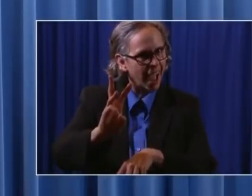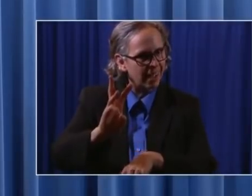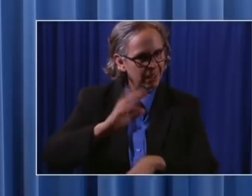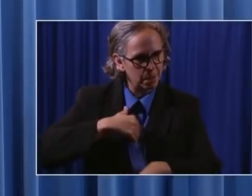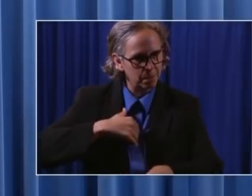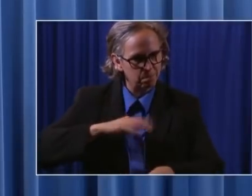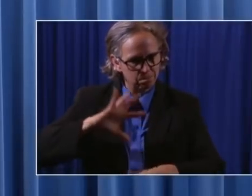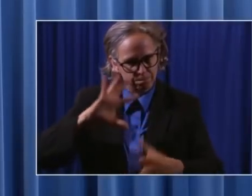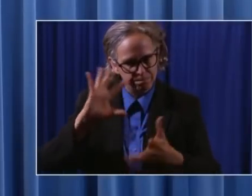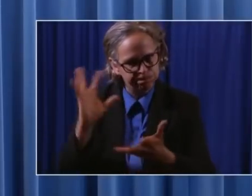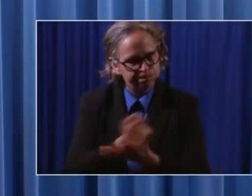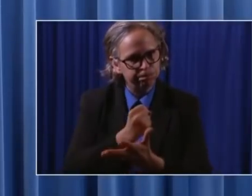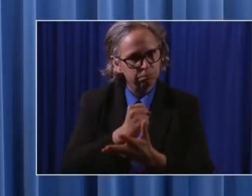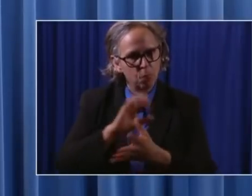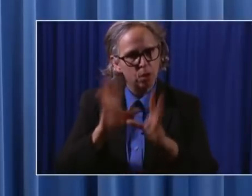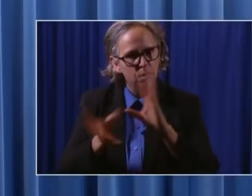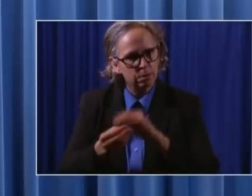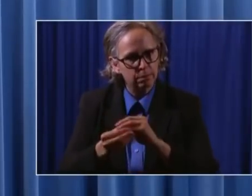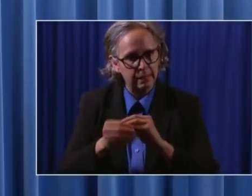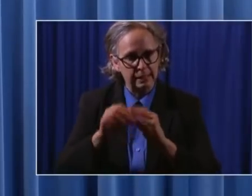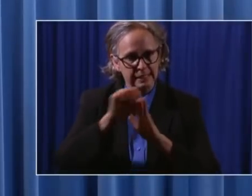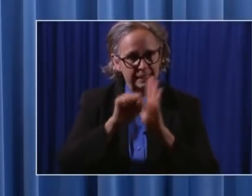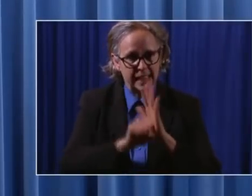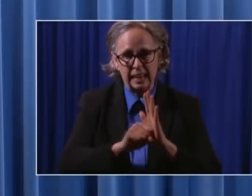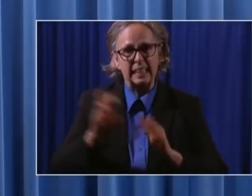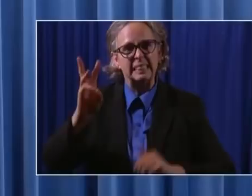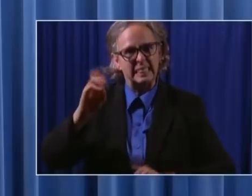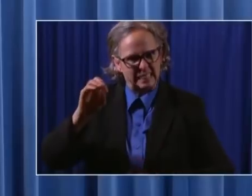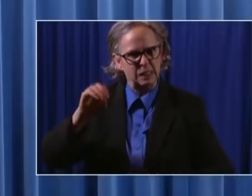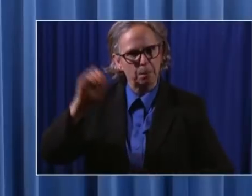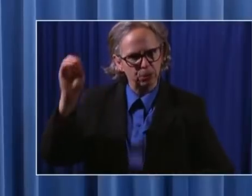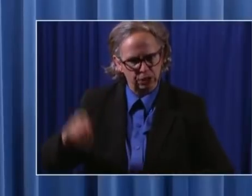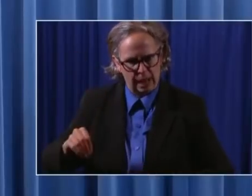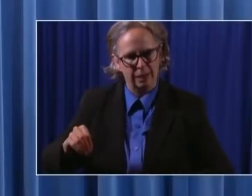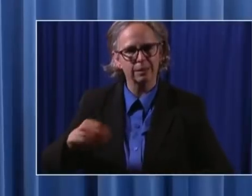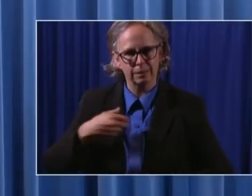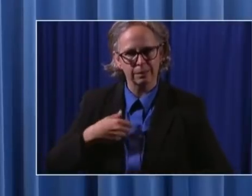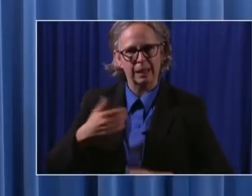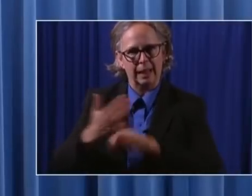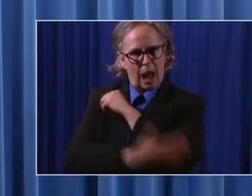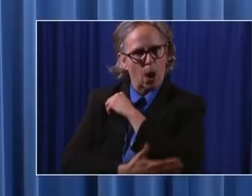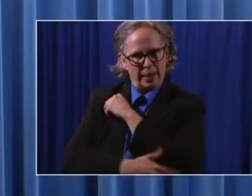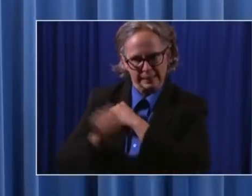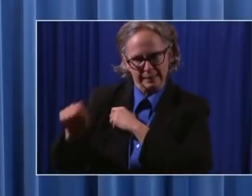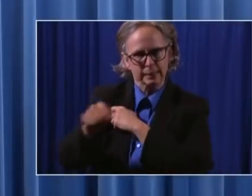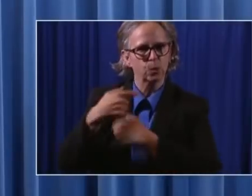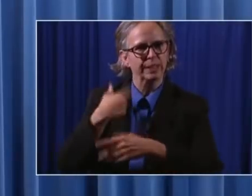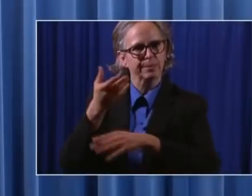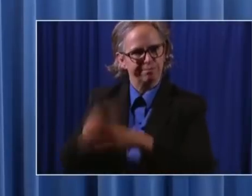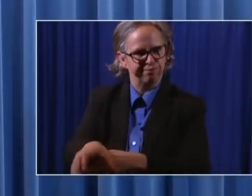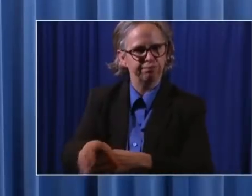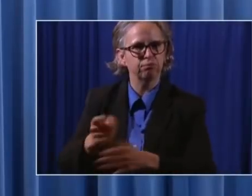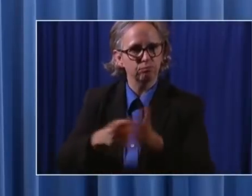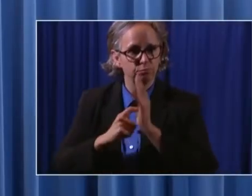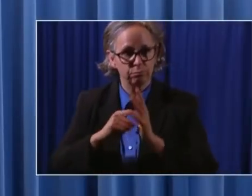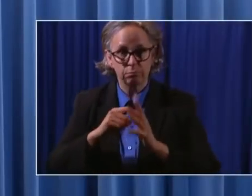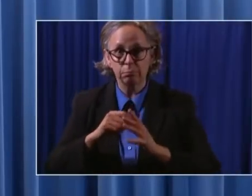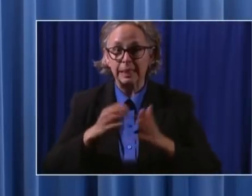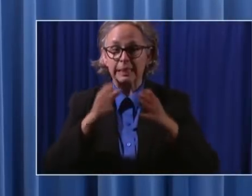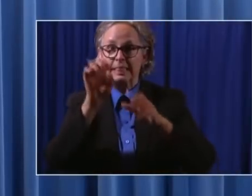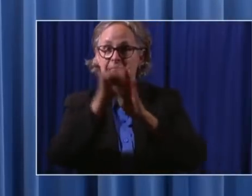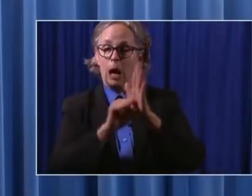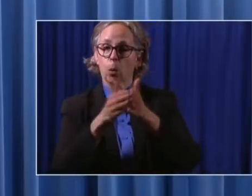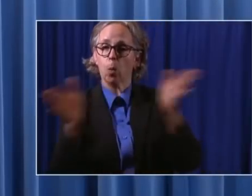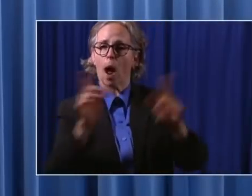will be living in a county that has a mask order. We may come to that. We may make